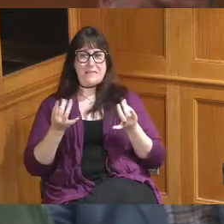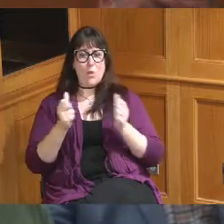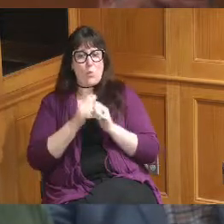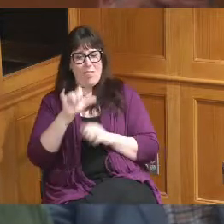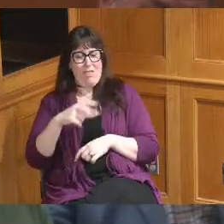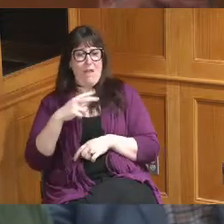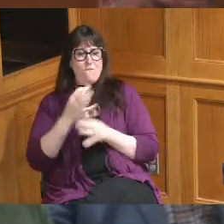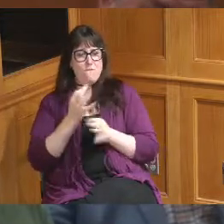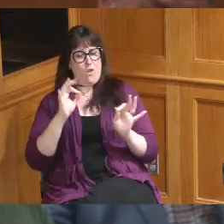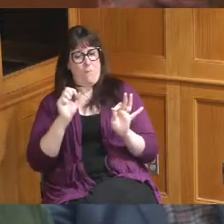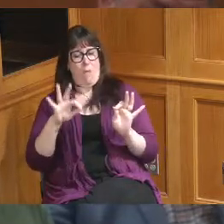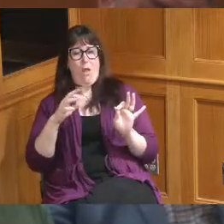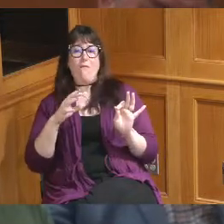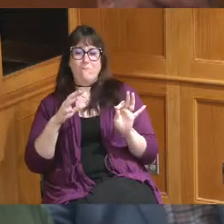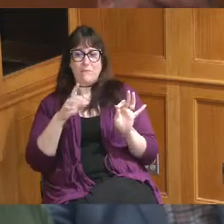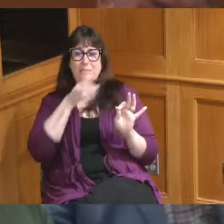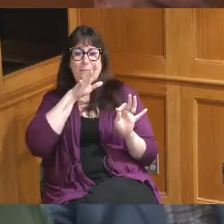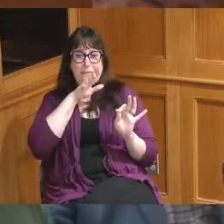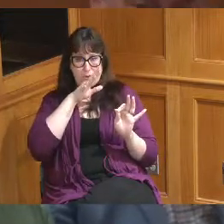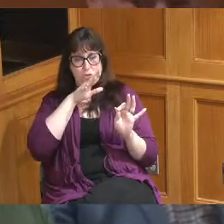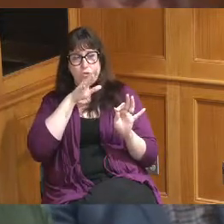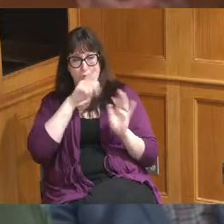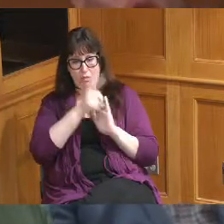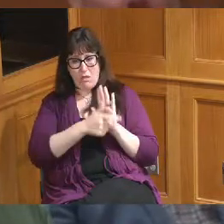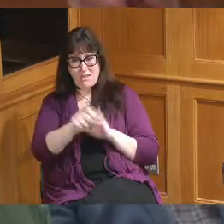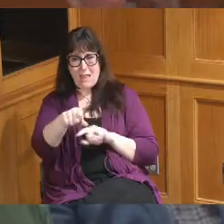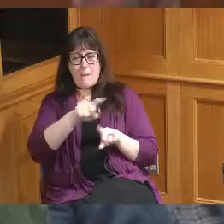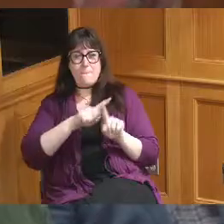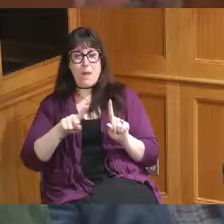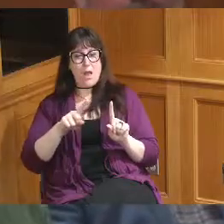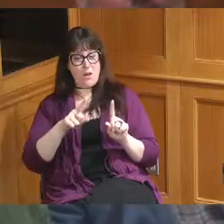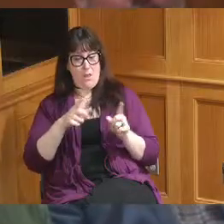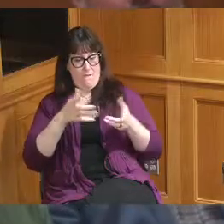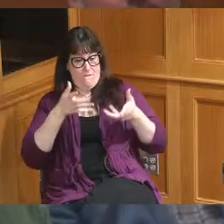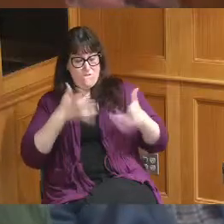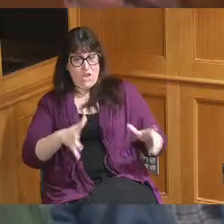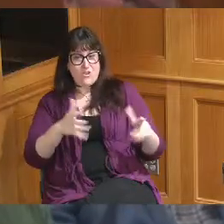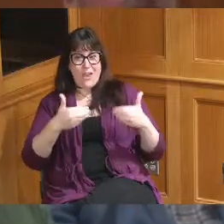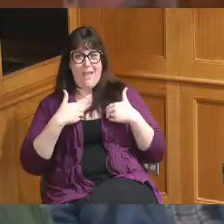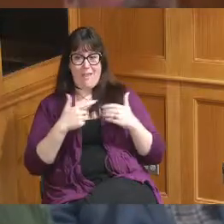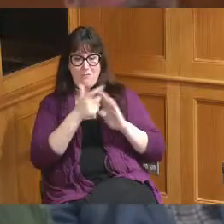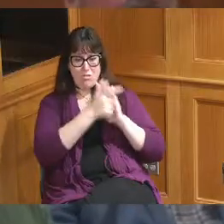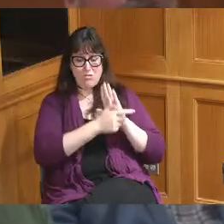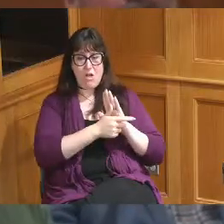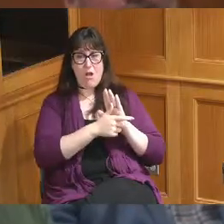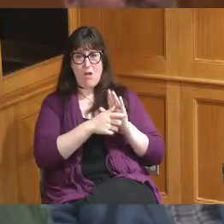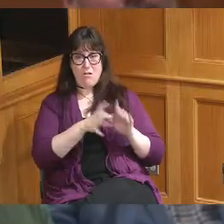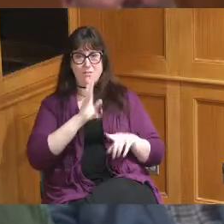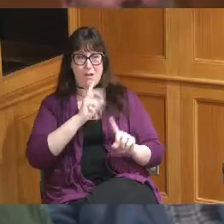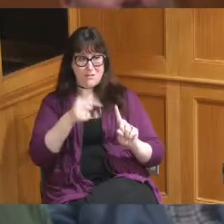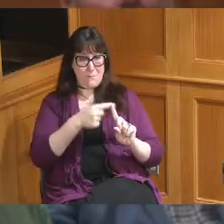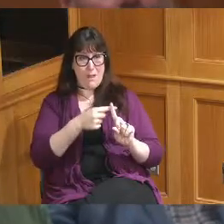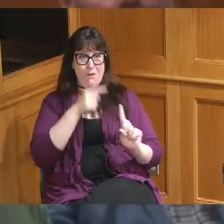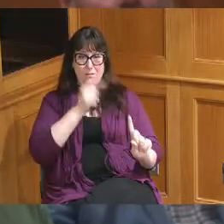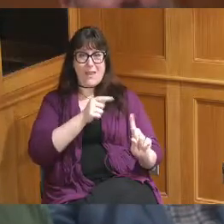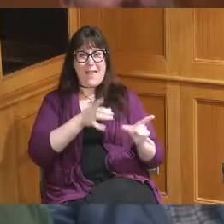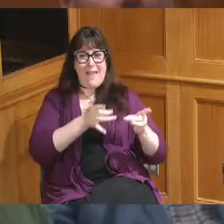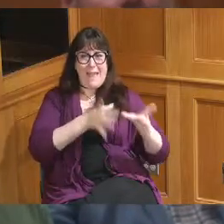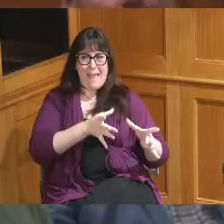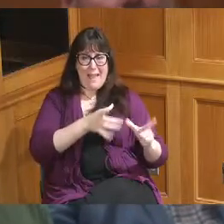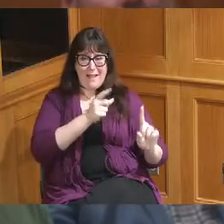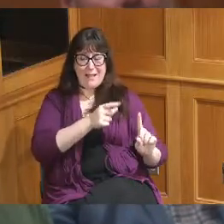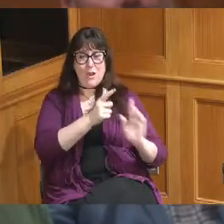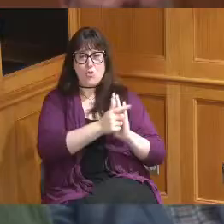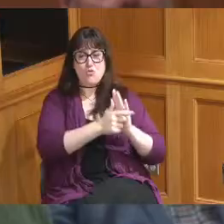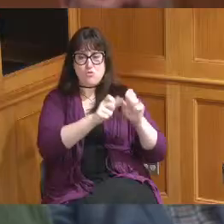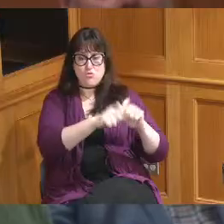speech, but once we also have a law that talk about hate and hate crimes. And what they provided that day